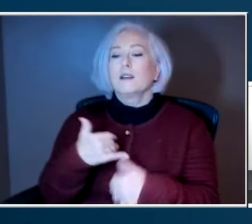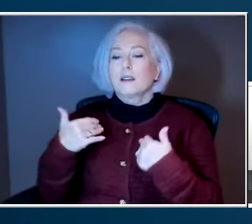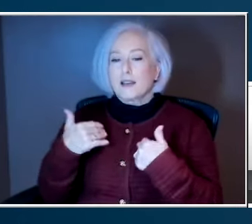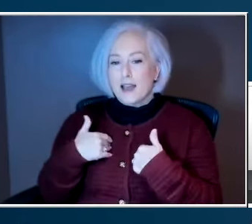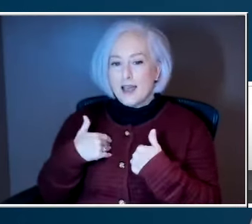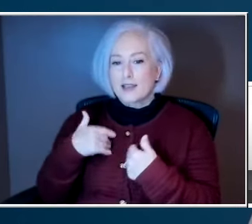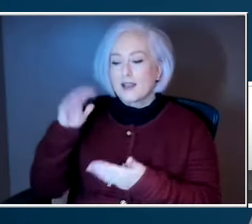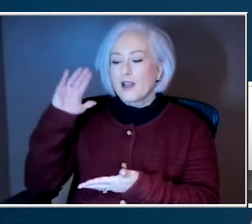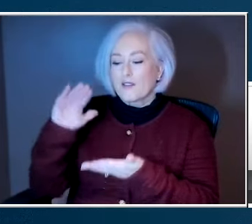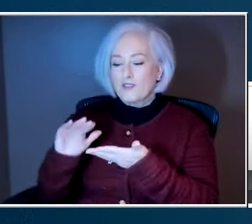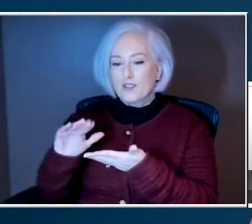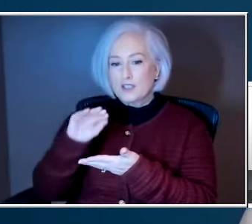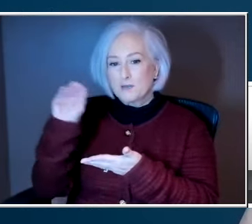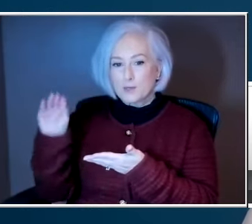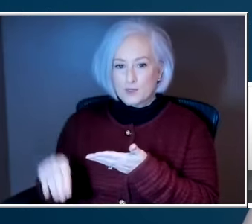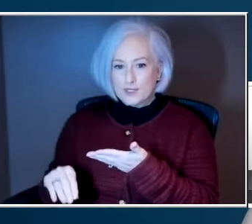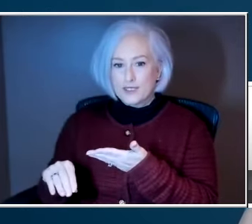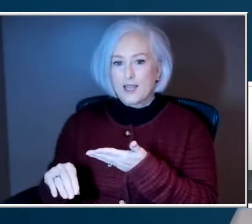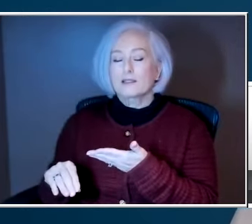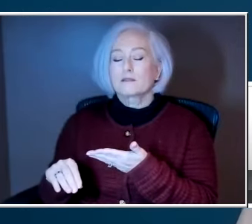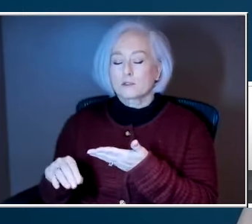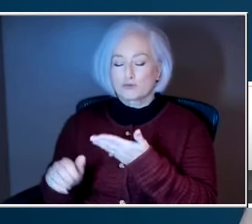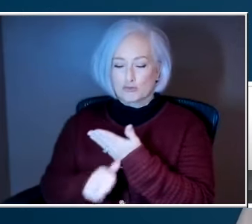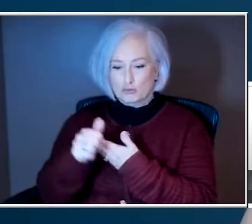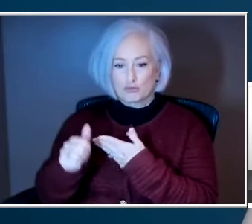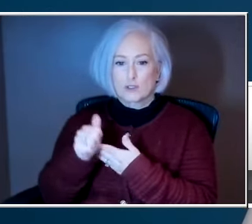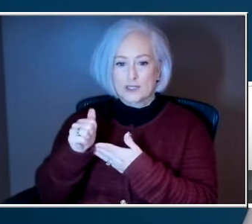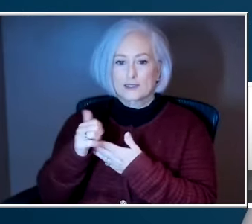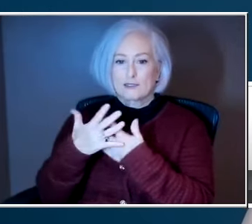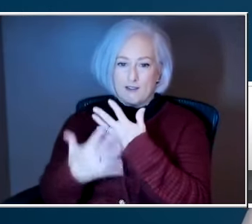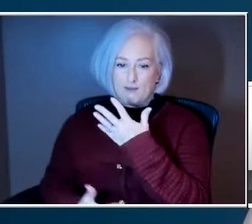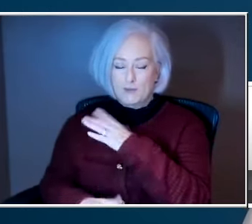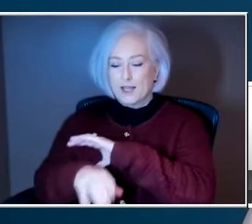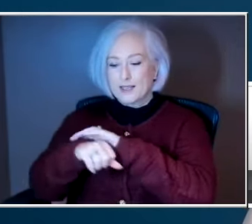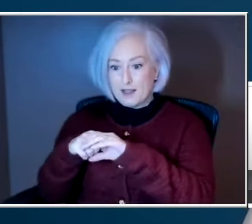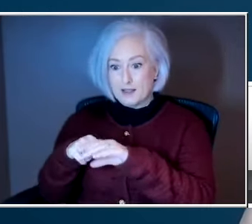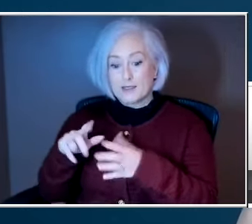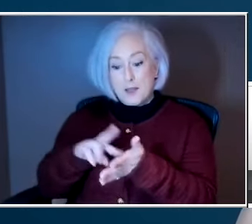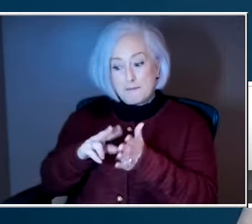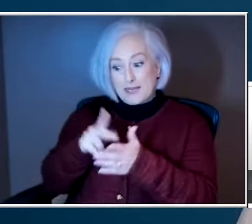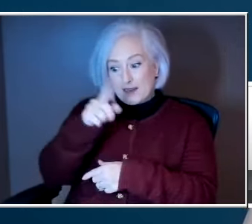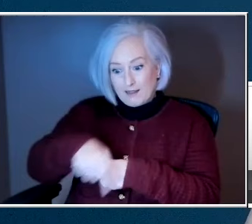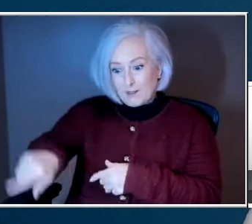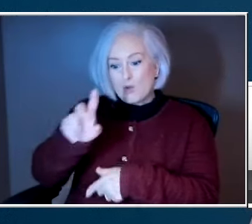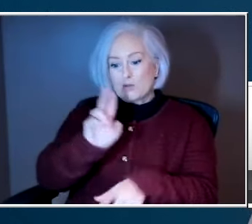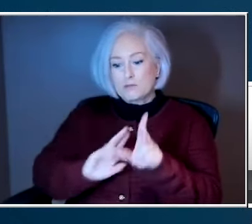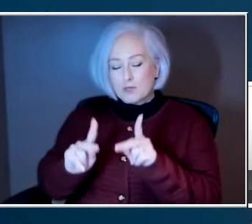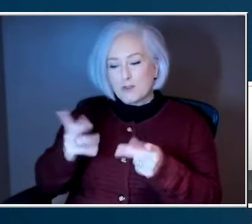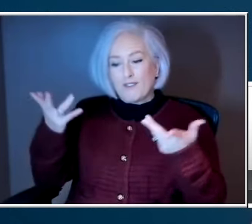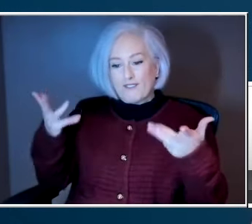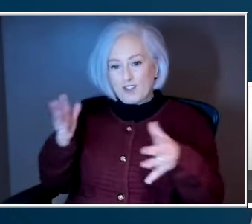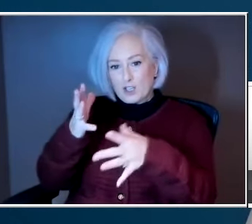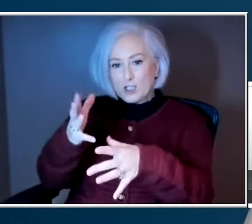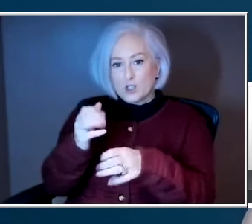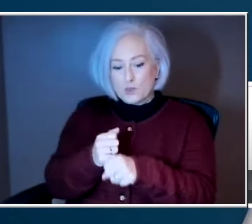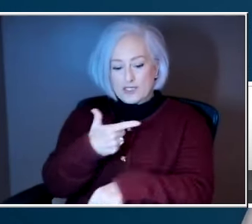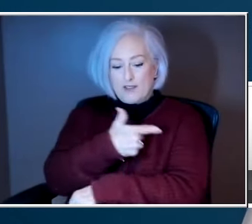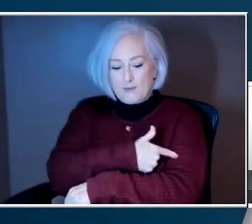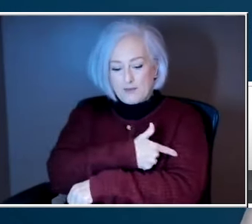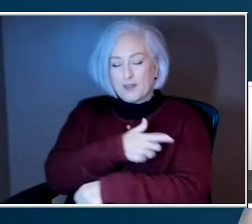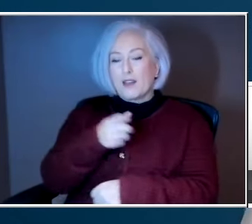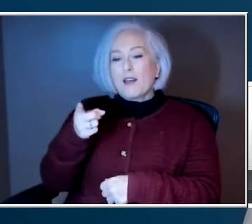blood clots even then. So these are people that are already getting the vaccine. They are higher risk because they are